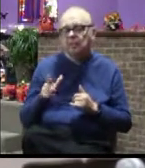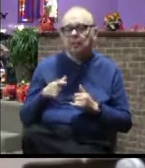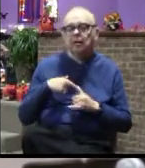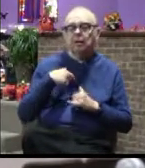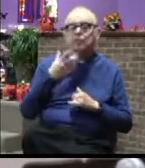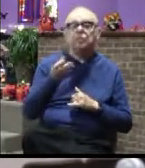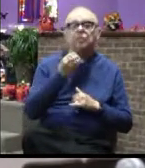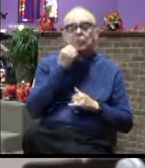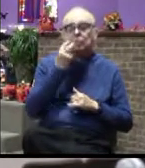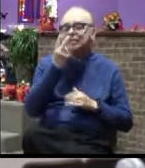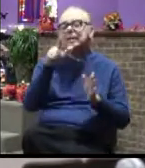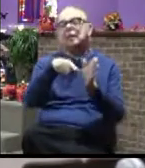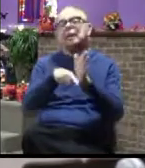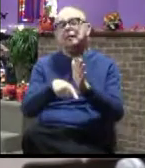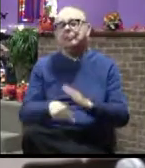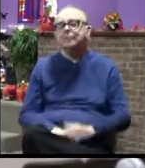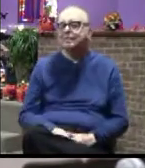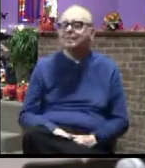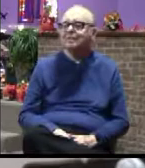I'm going home. See y'all later.